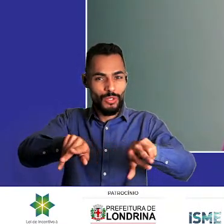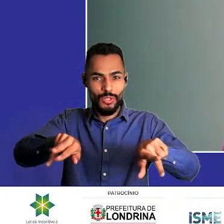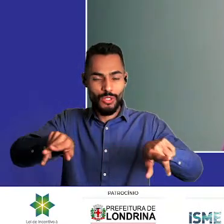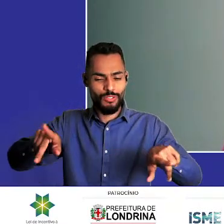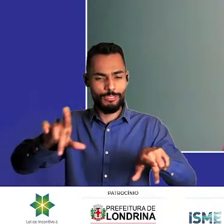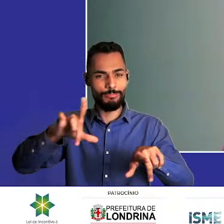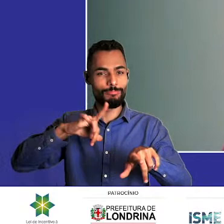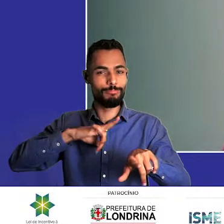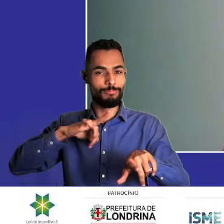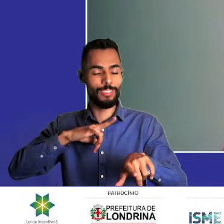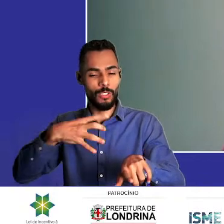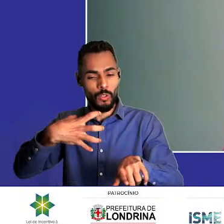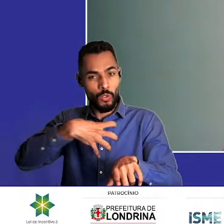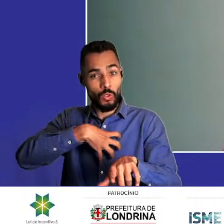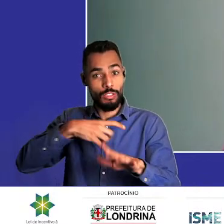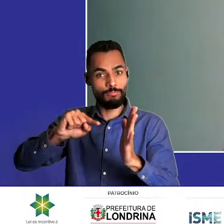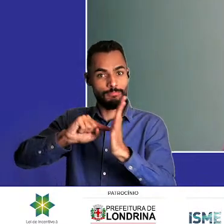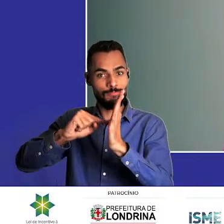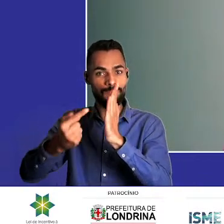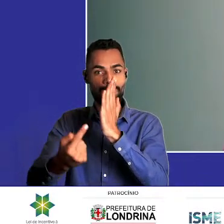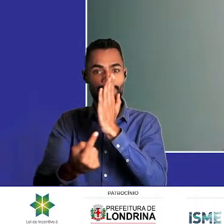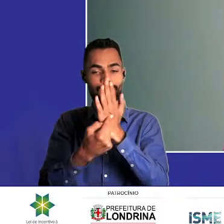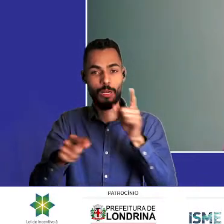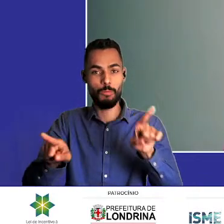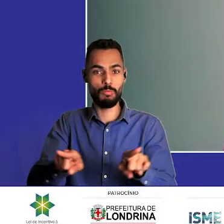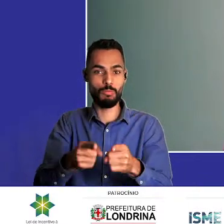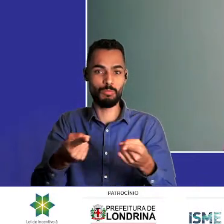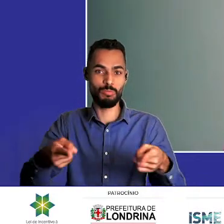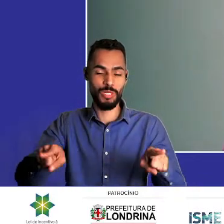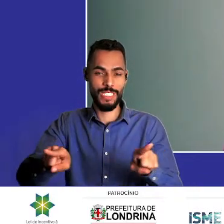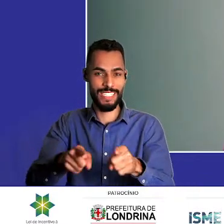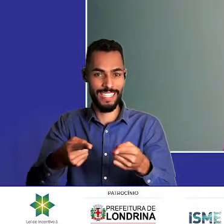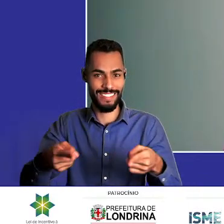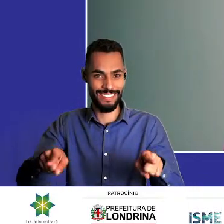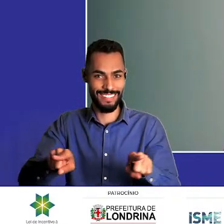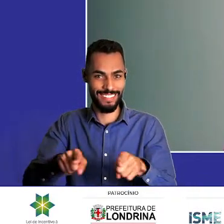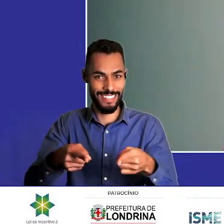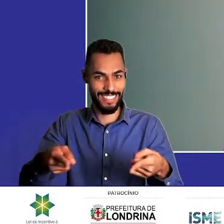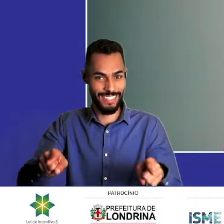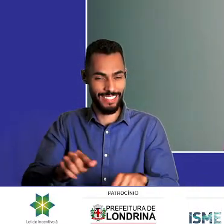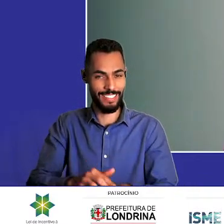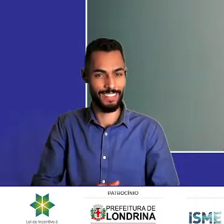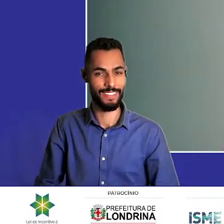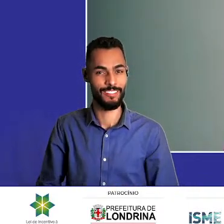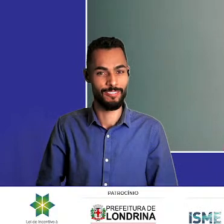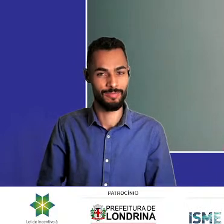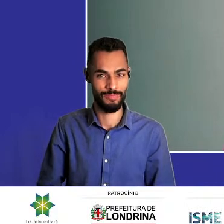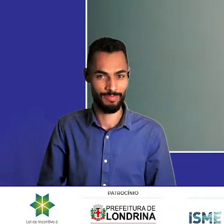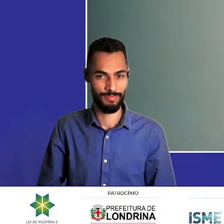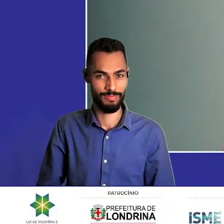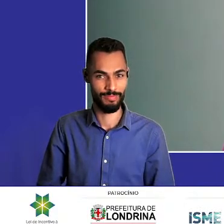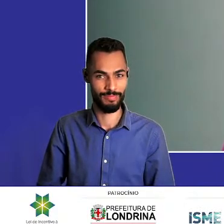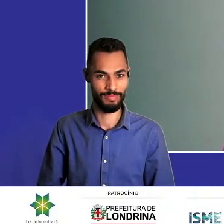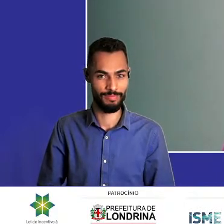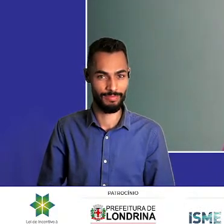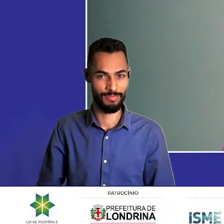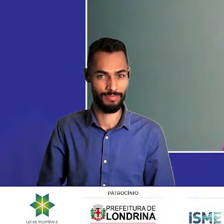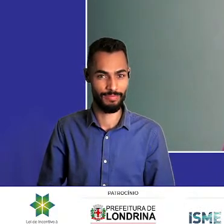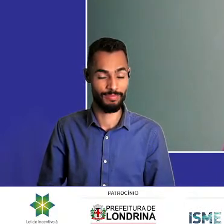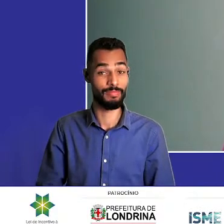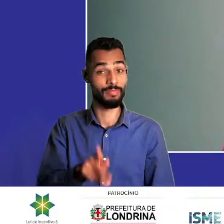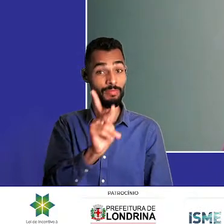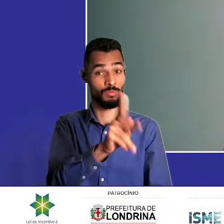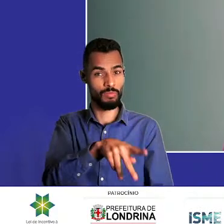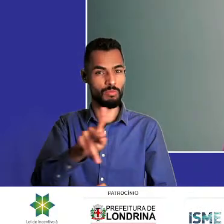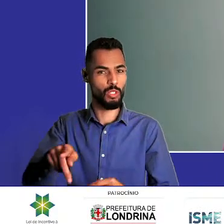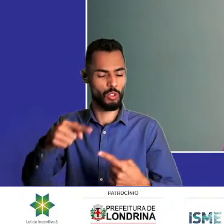PhD researchers and professors from all continents will be sharing their knowledge with us in the aim